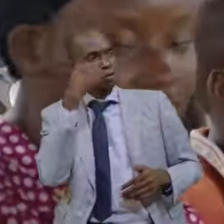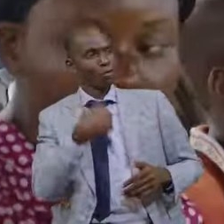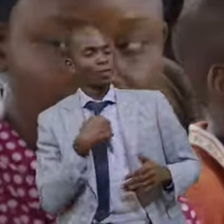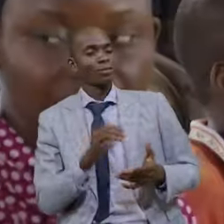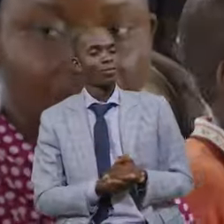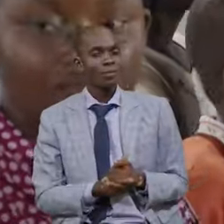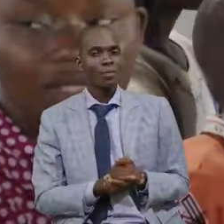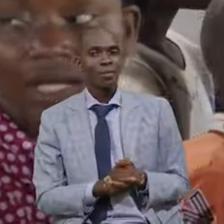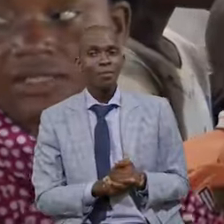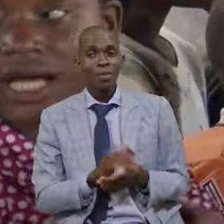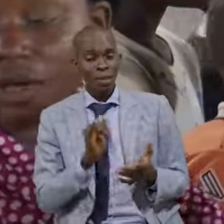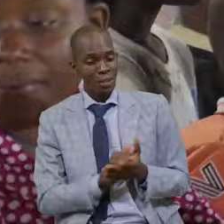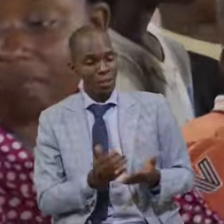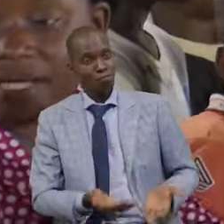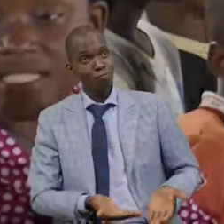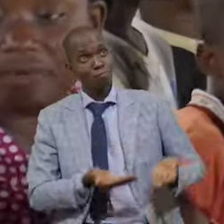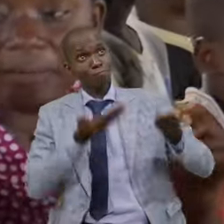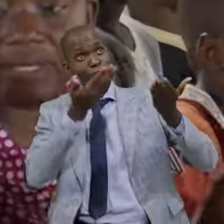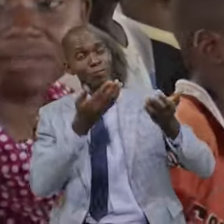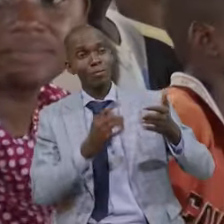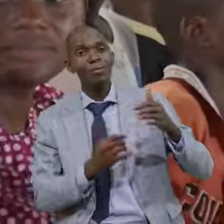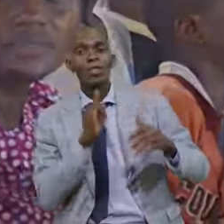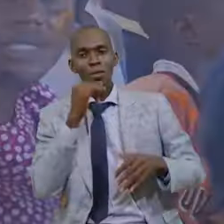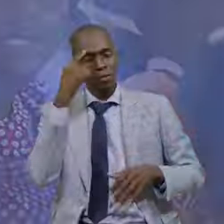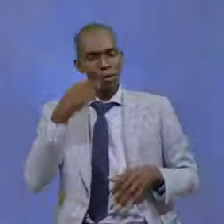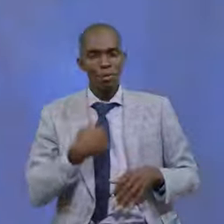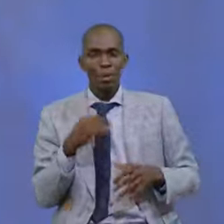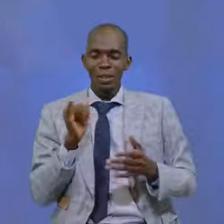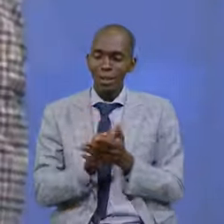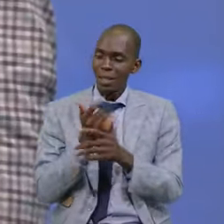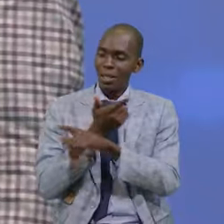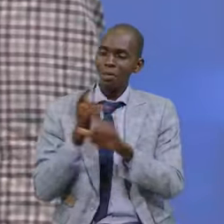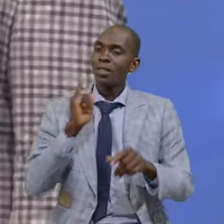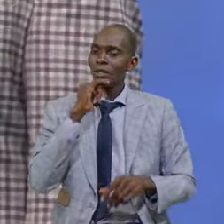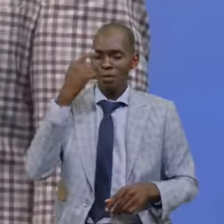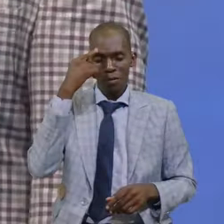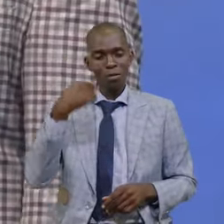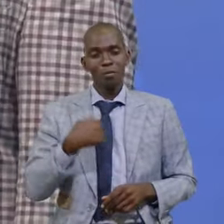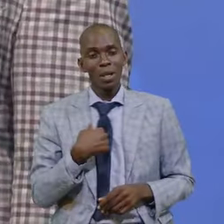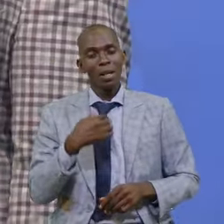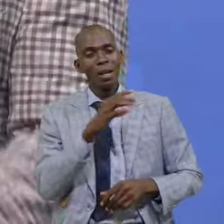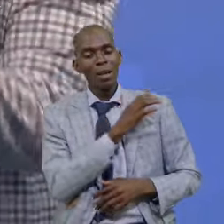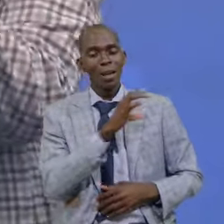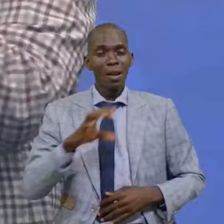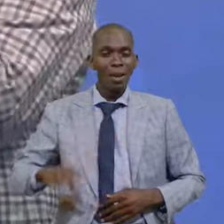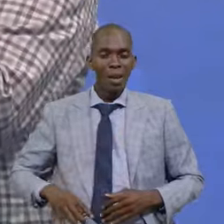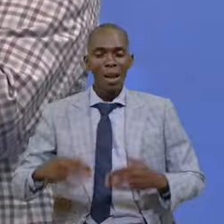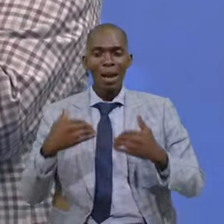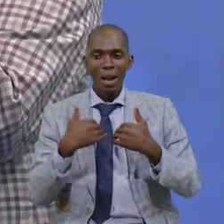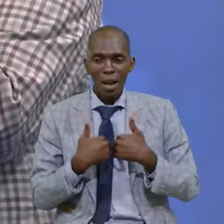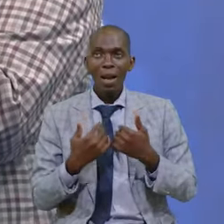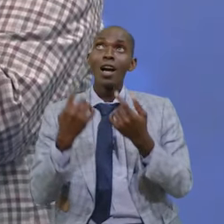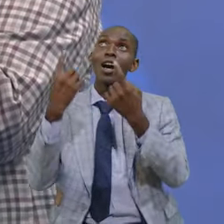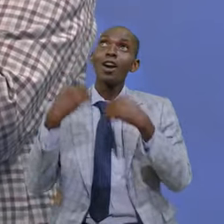That upliftment is for me. That liberation is for me. Christ has come to set